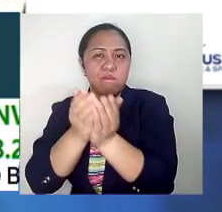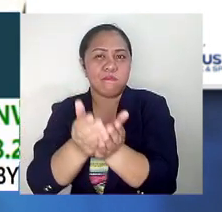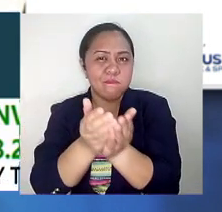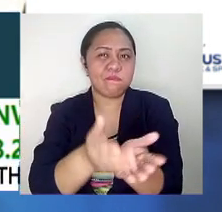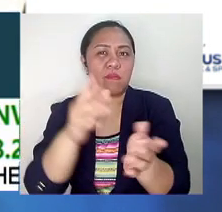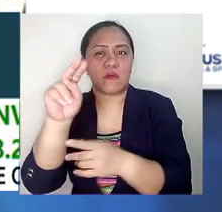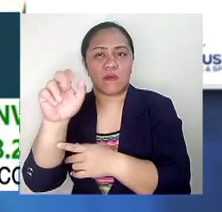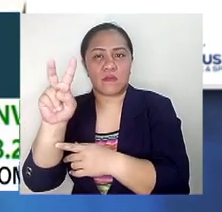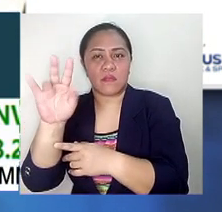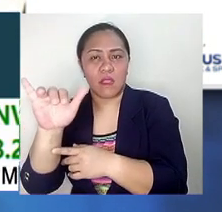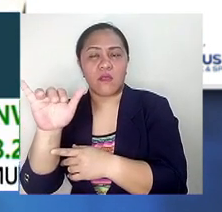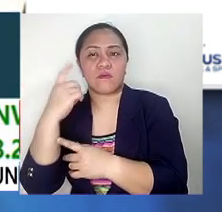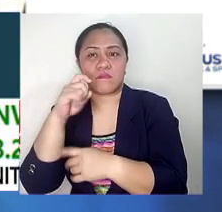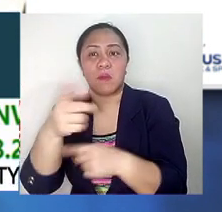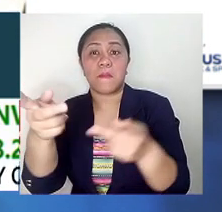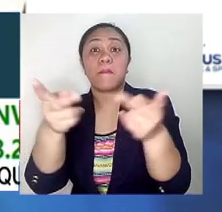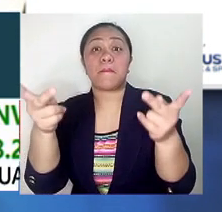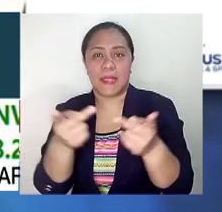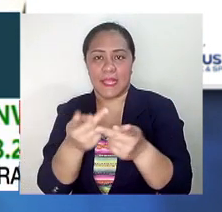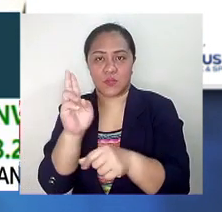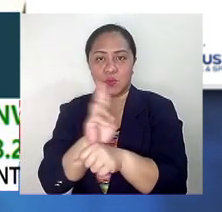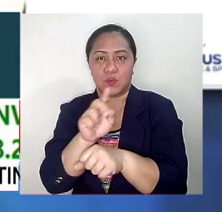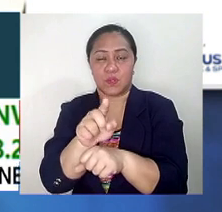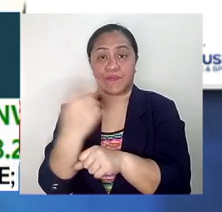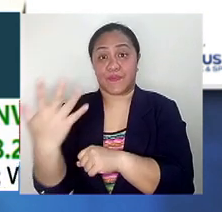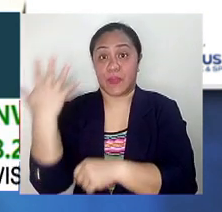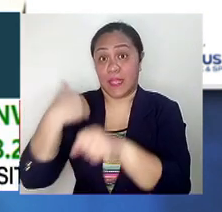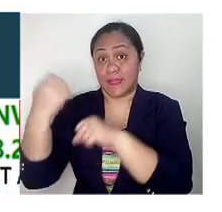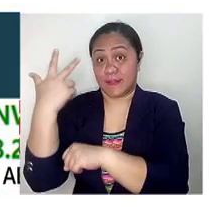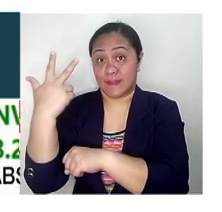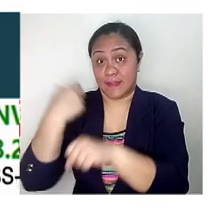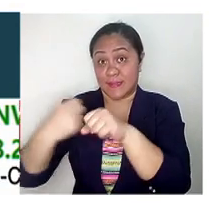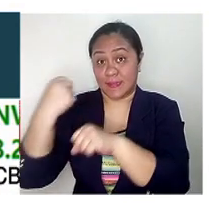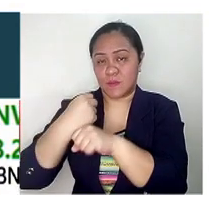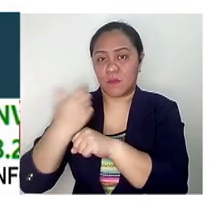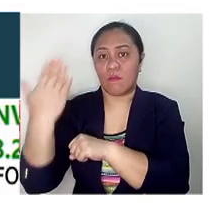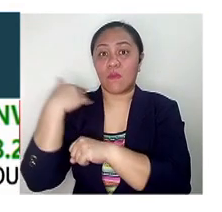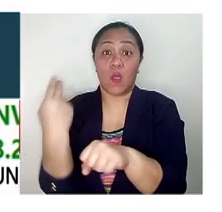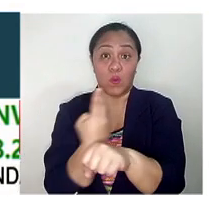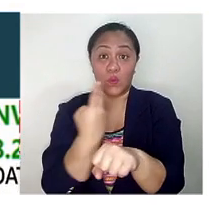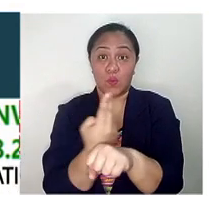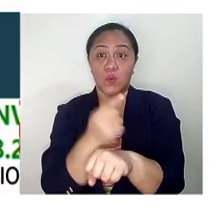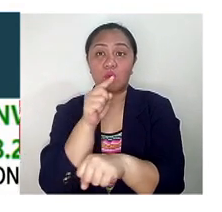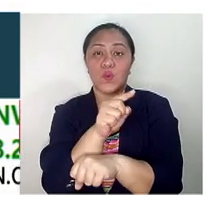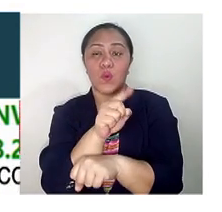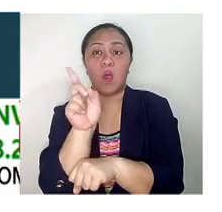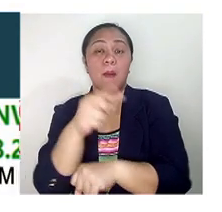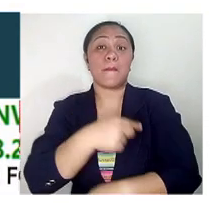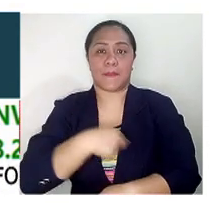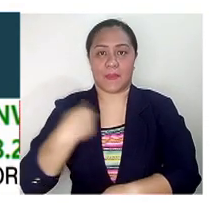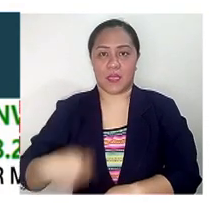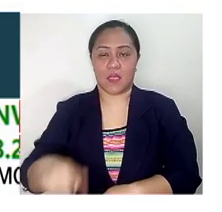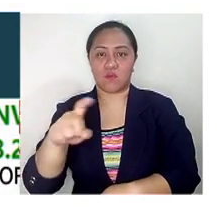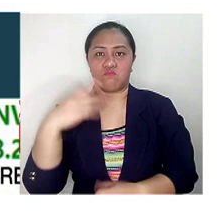these places. And in the past 3 years, we've actually seen them used by China to interfere with the